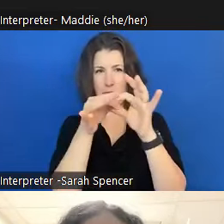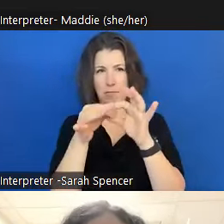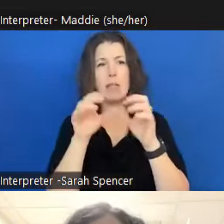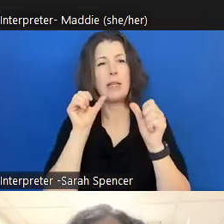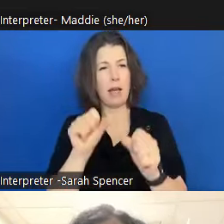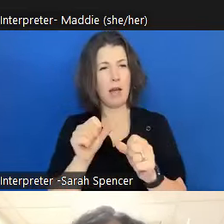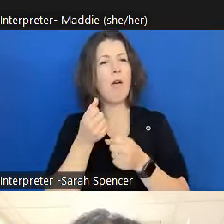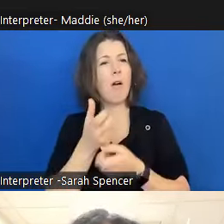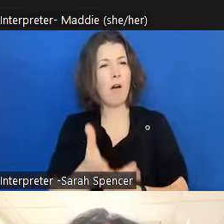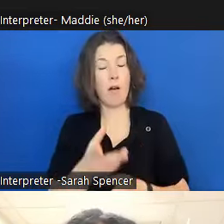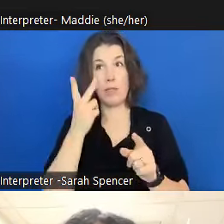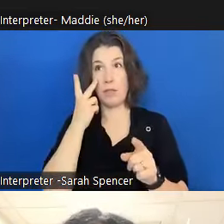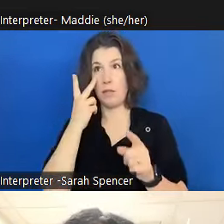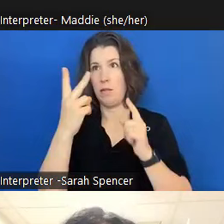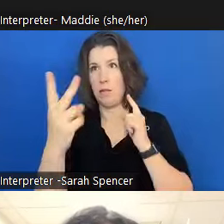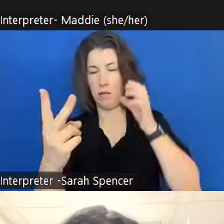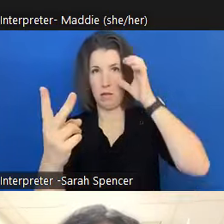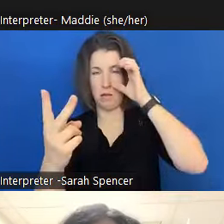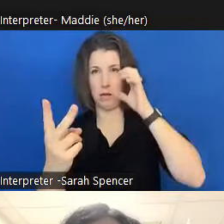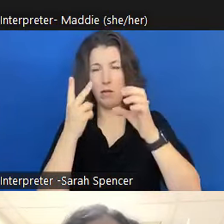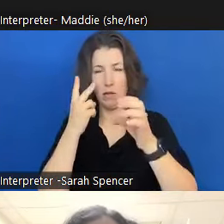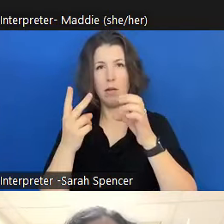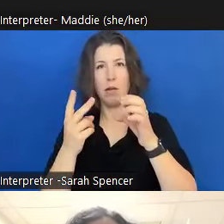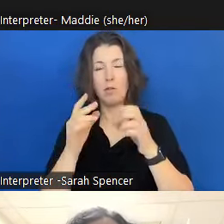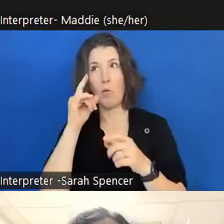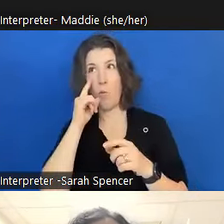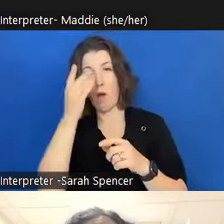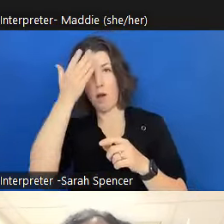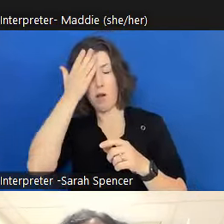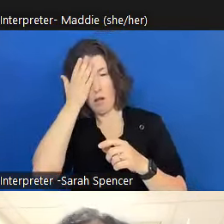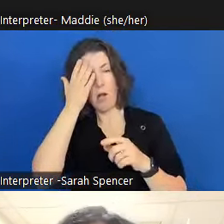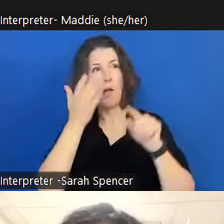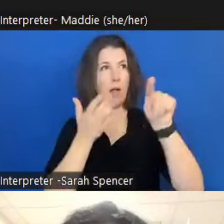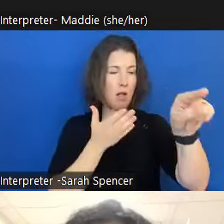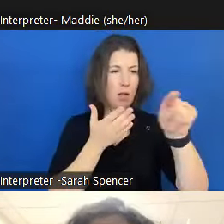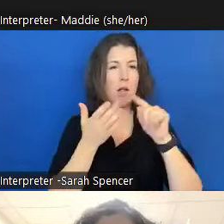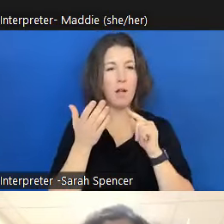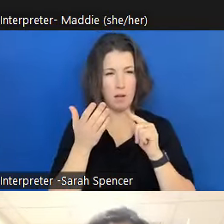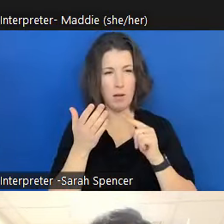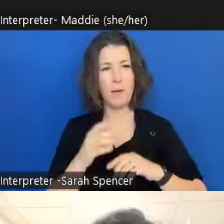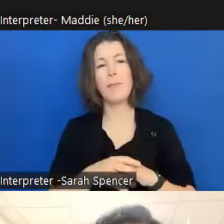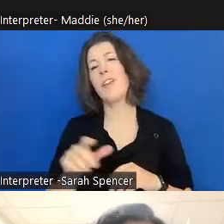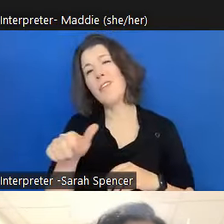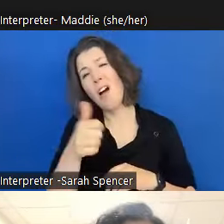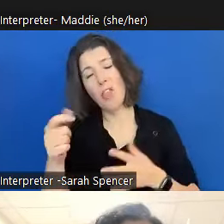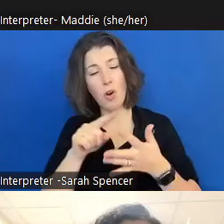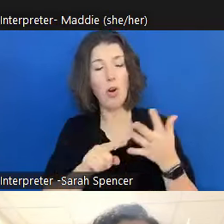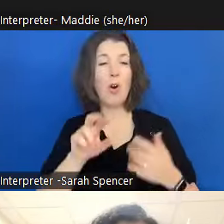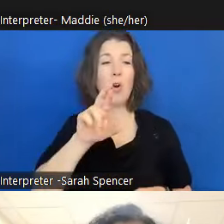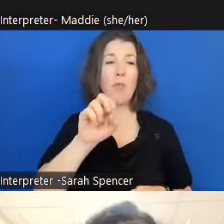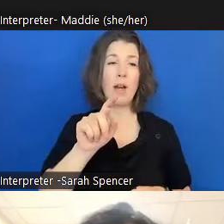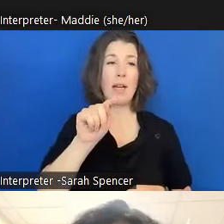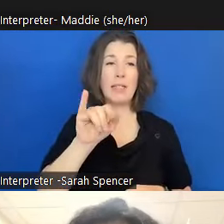disorders. There are a whole host of genetic conditions, including retinitis pigmentosa, Stargardt's